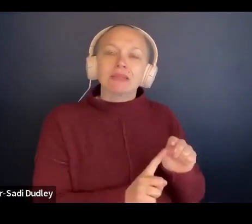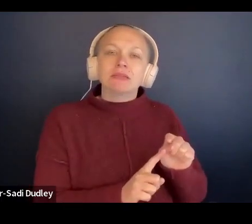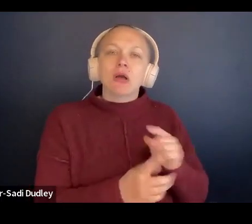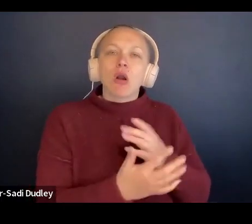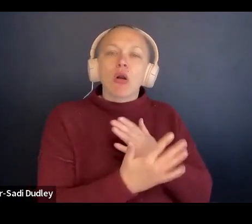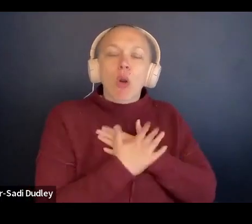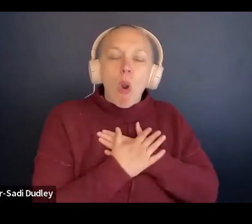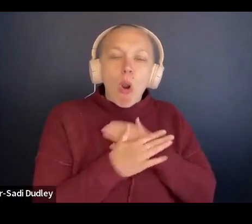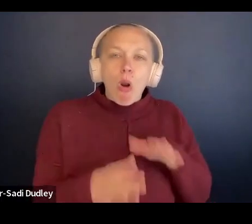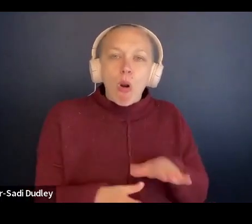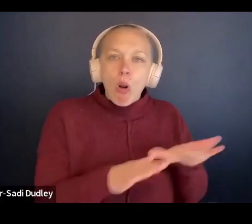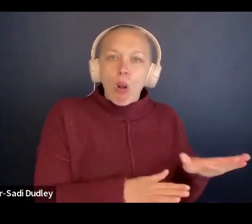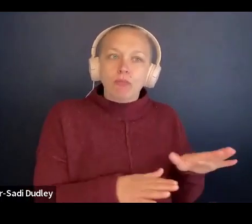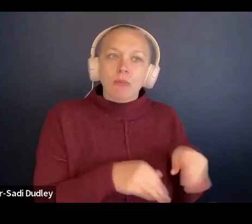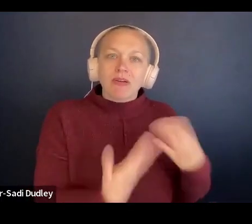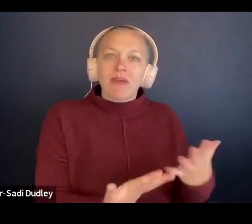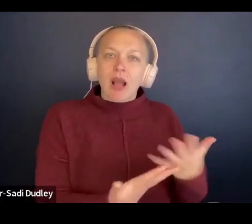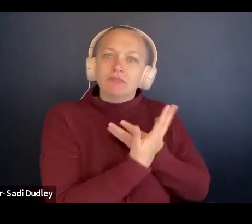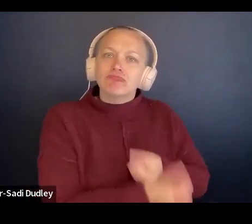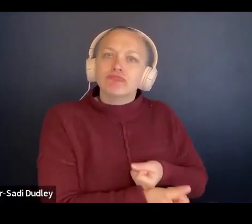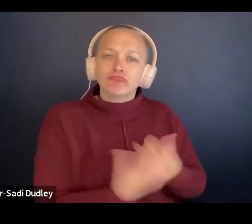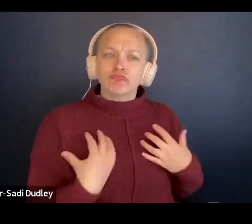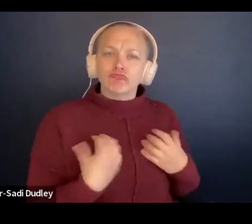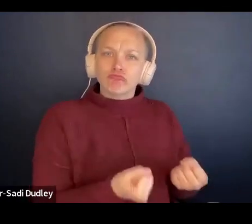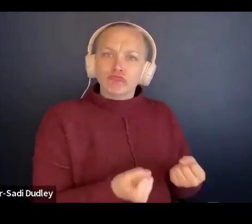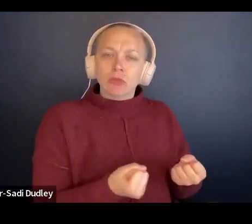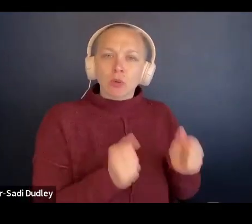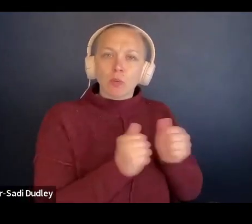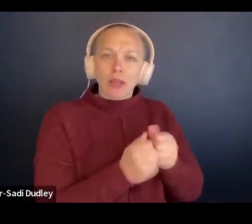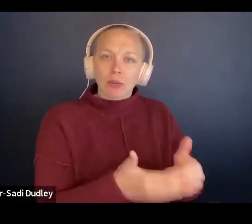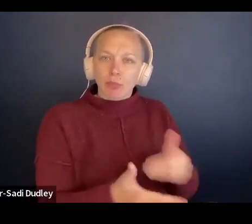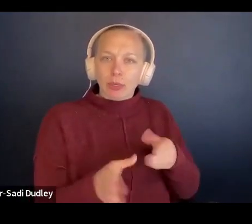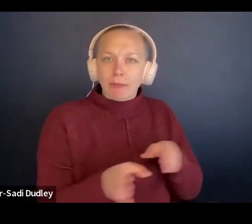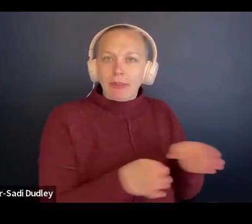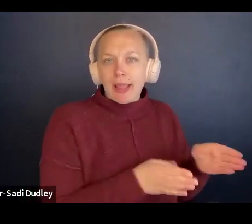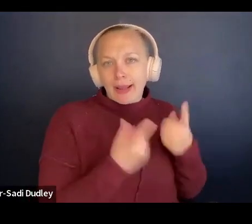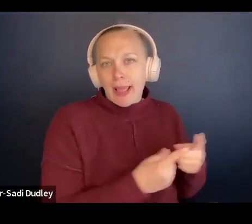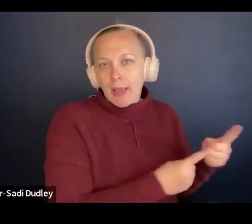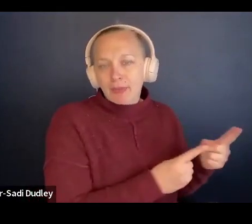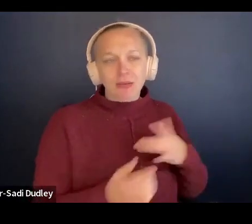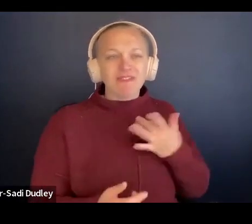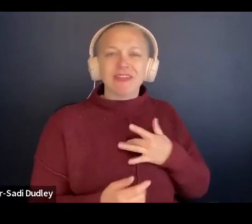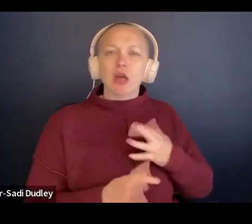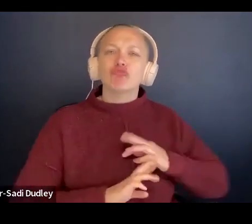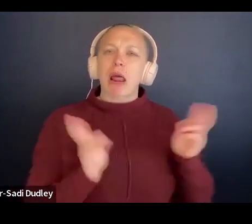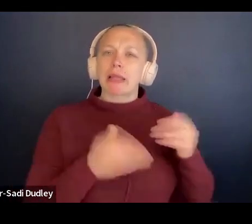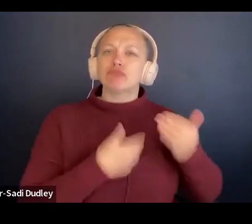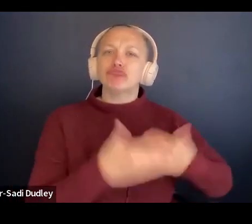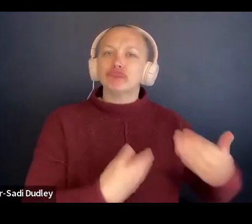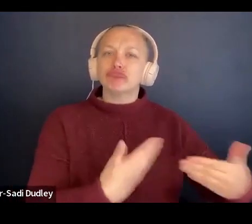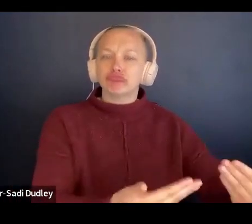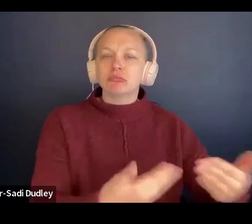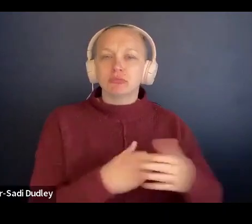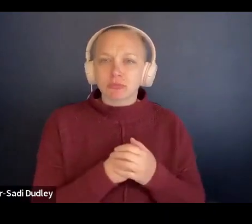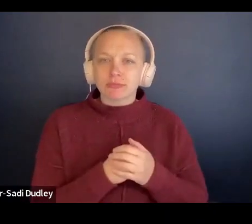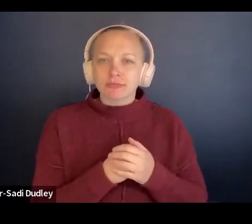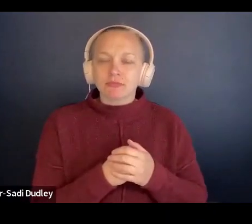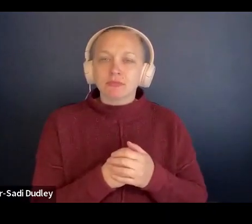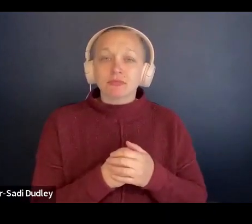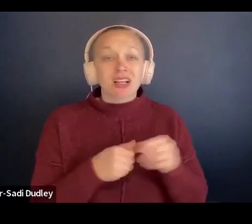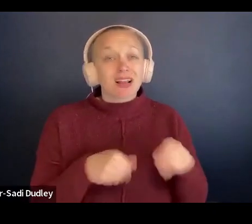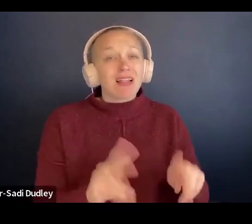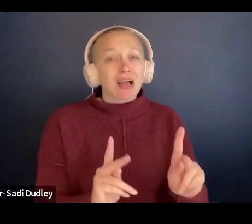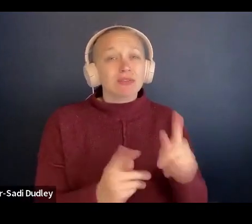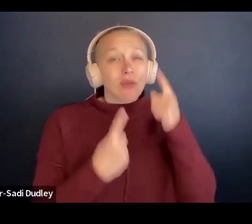peace of mind when they know it's been pre-planned and everything's ready to go. So while pre-planning allow for thoughtful consideration,